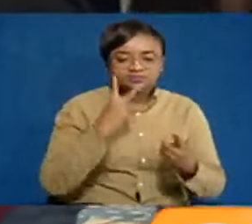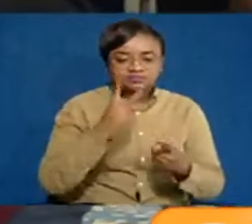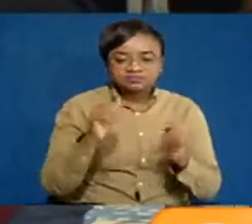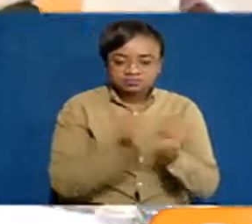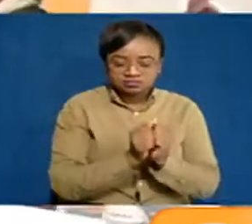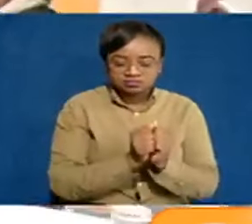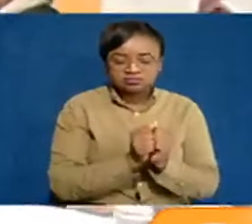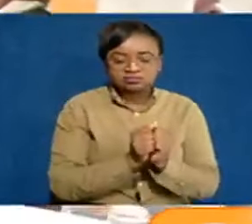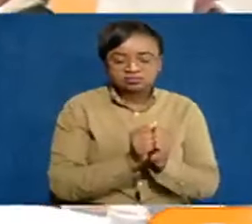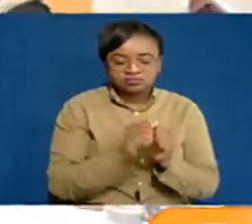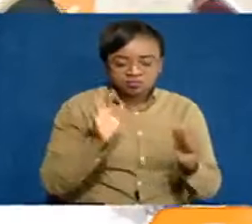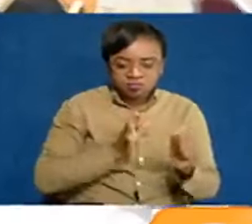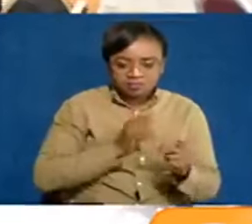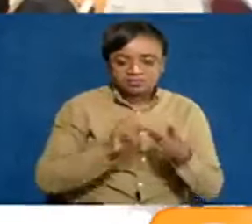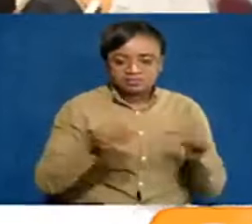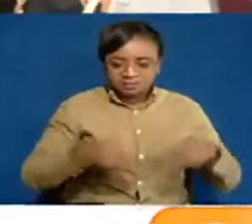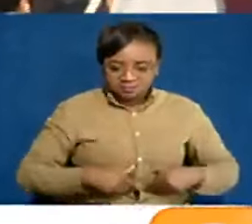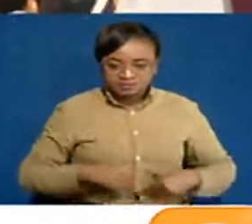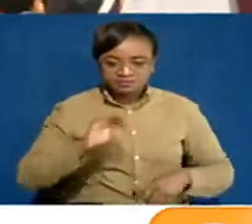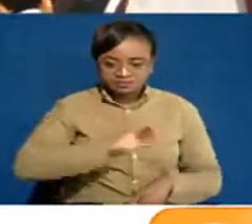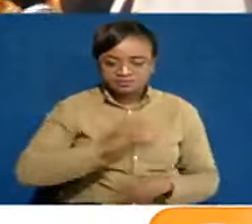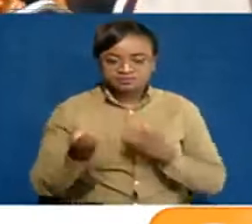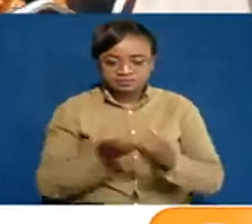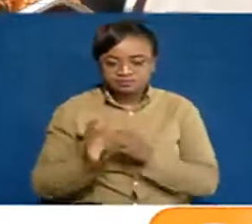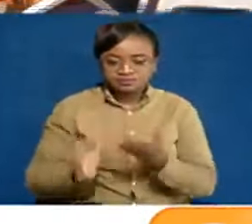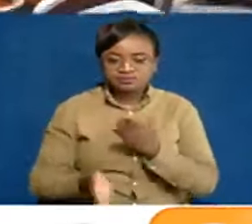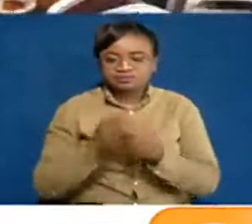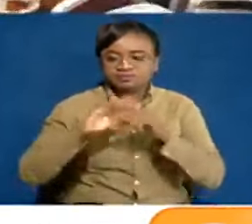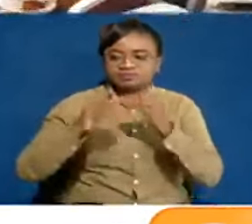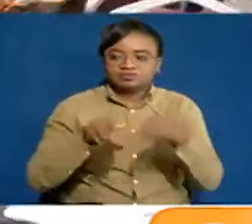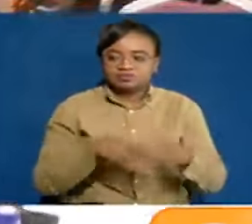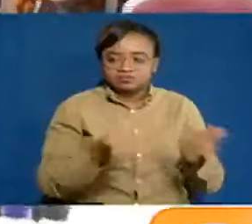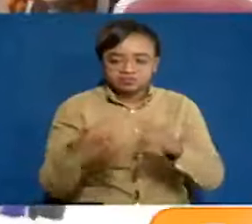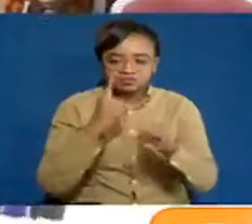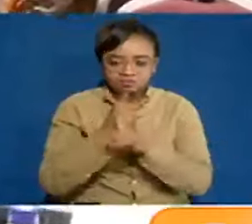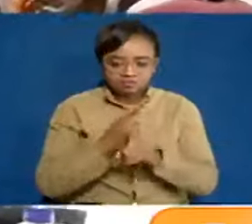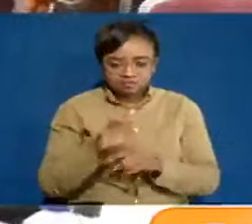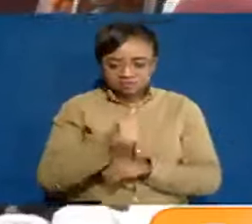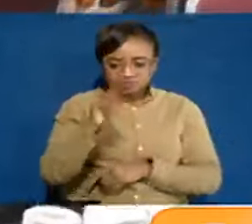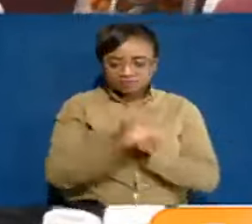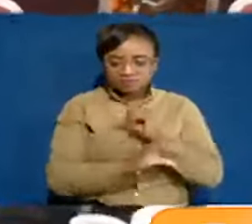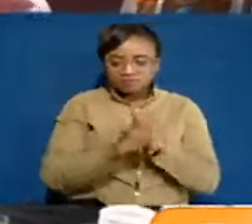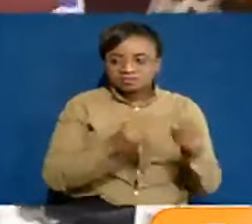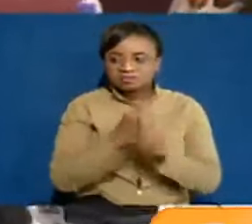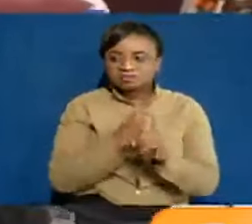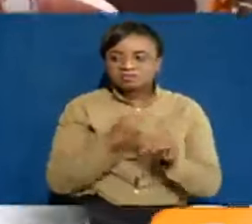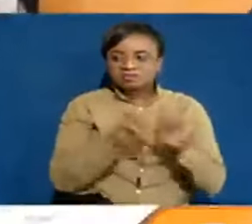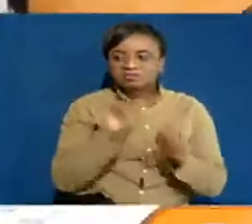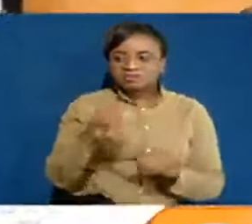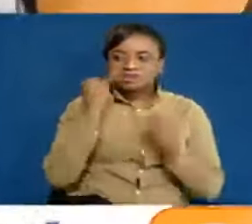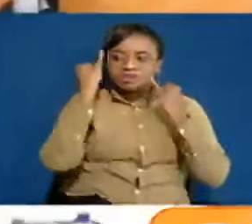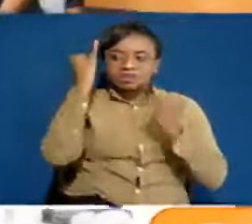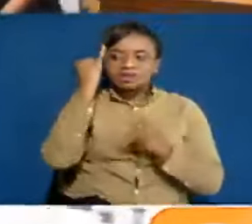youth-owned SMEs to leverage opportunities in the African Continental Free Trade Area. Now, the initiative will seek to